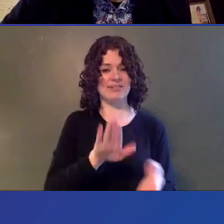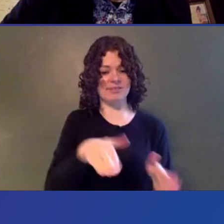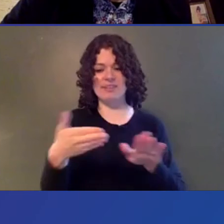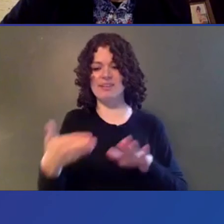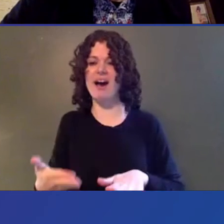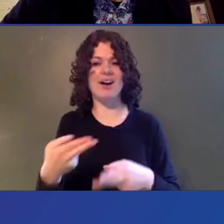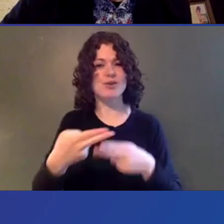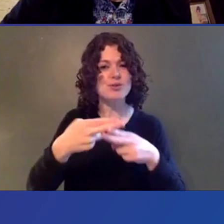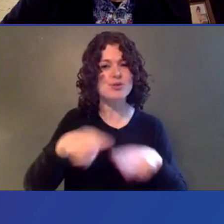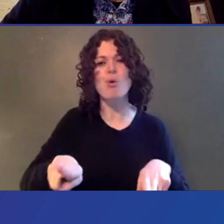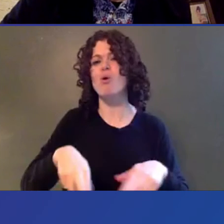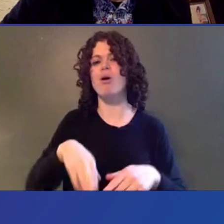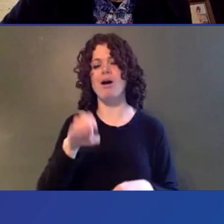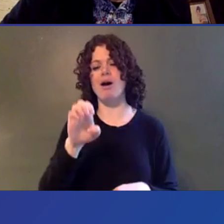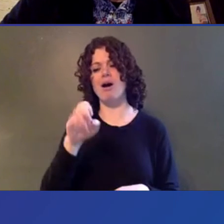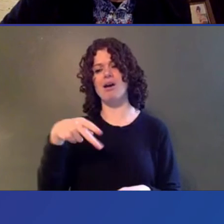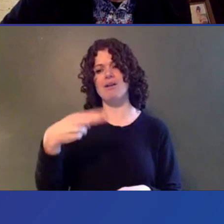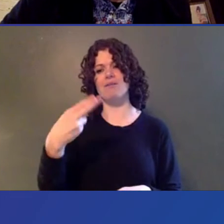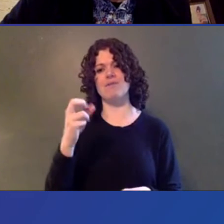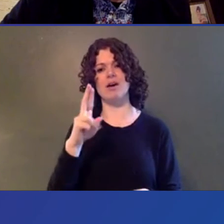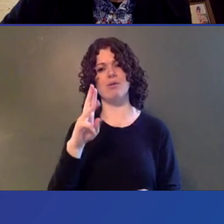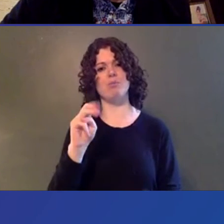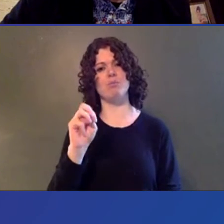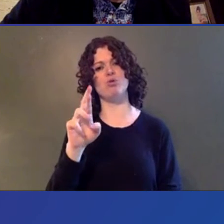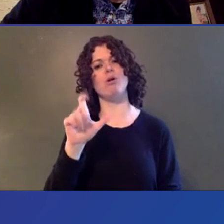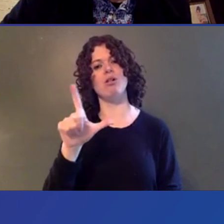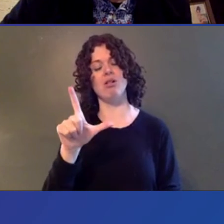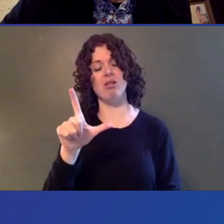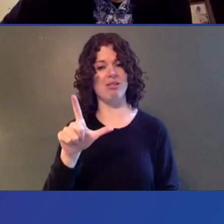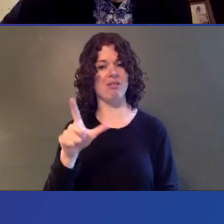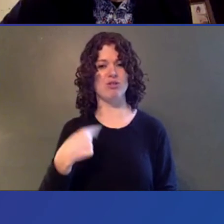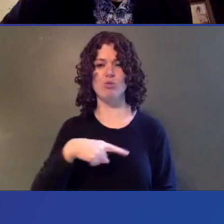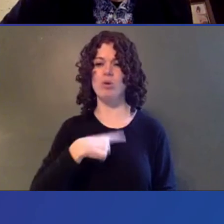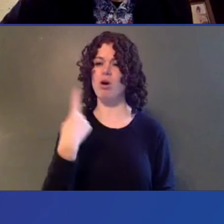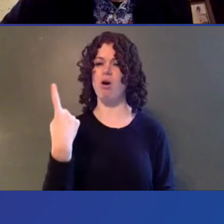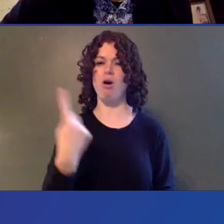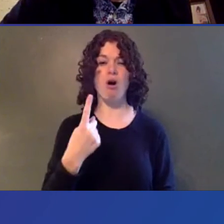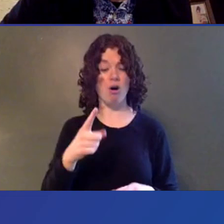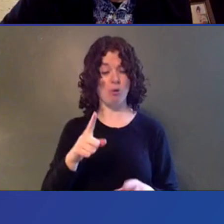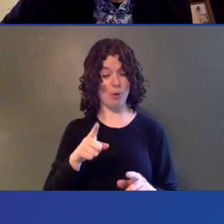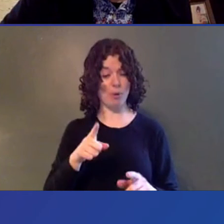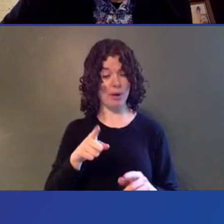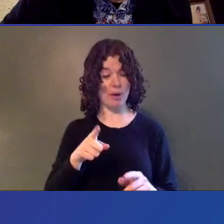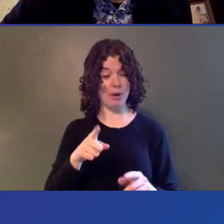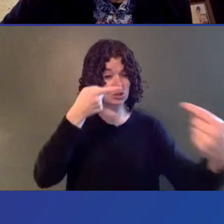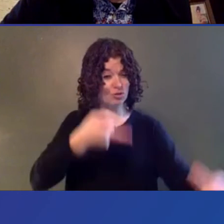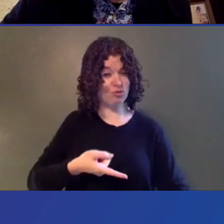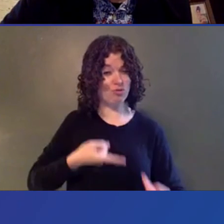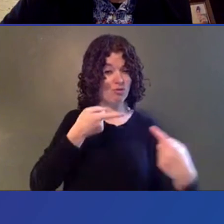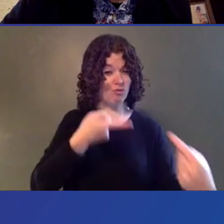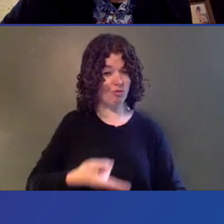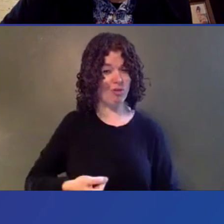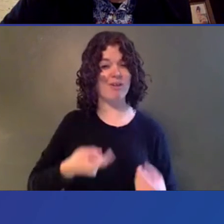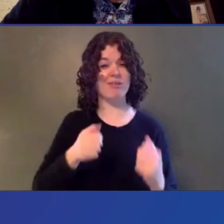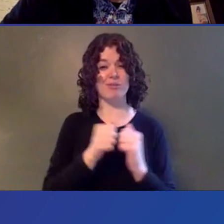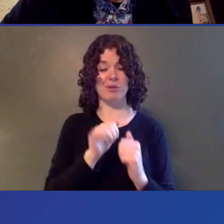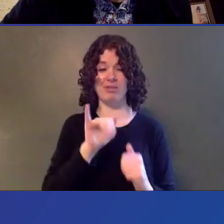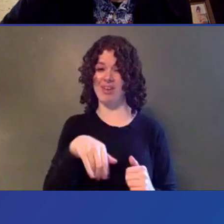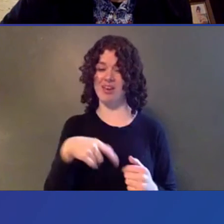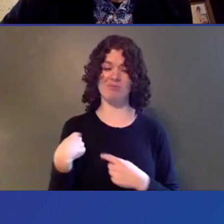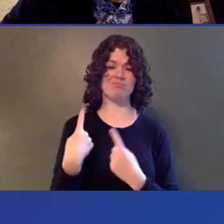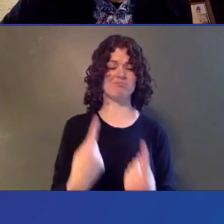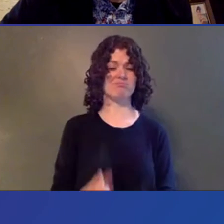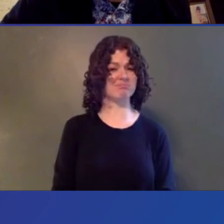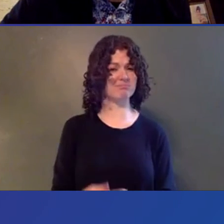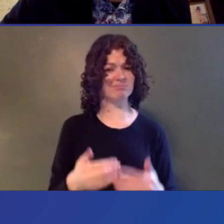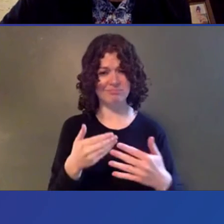I guess I'll leave it at that's something that all choreographers will be playing with in different ways, is